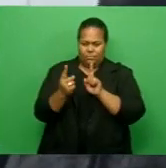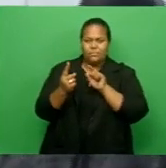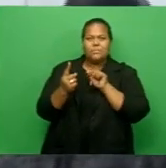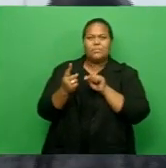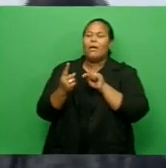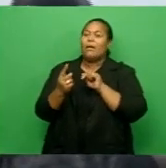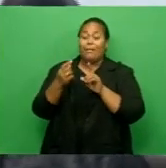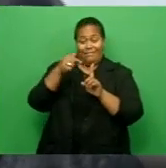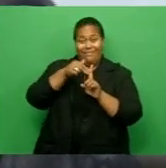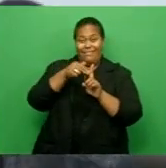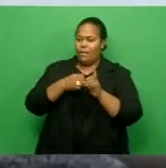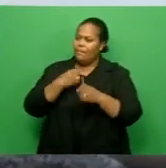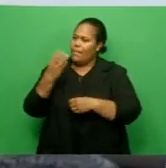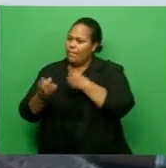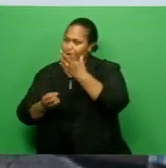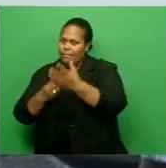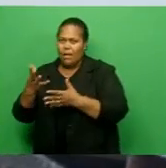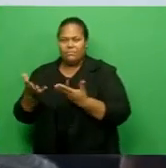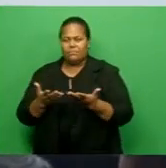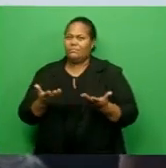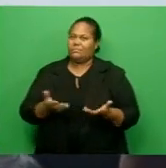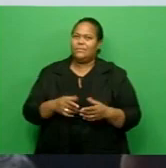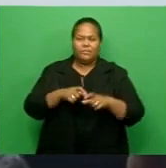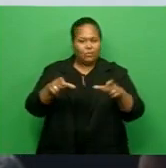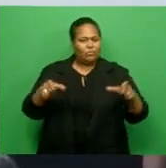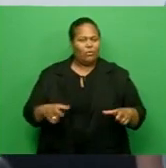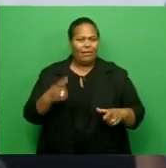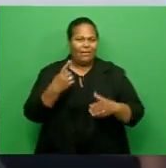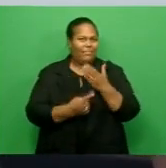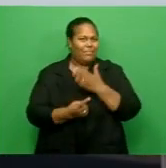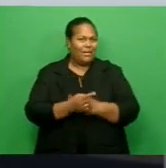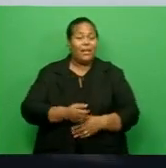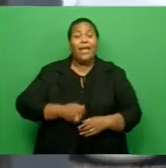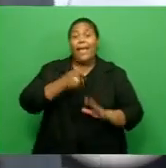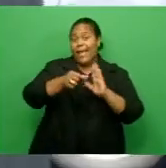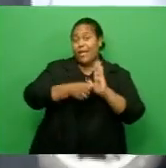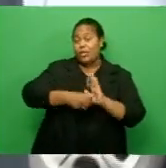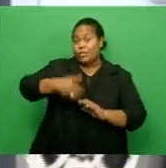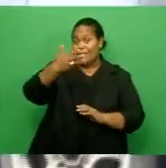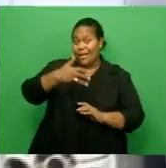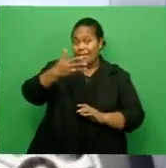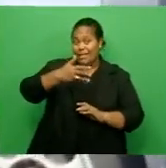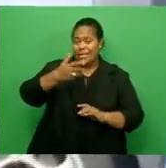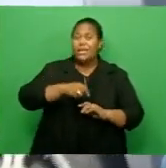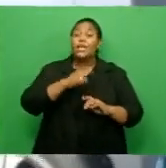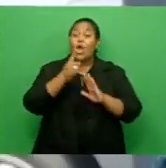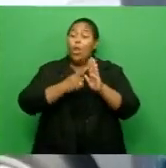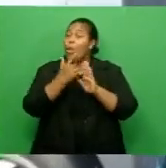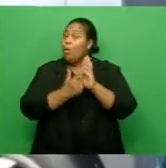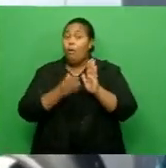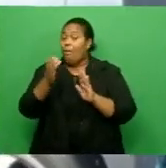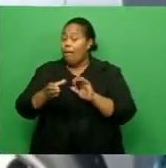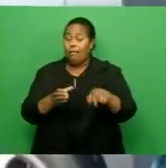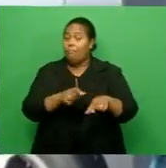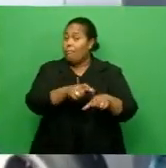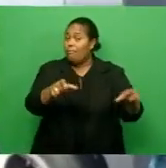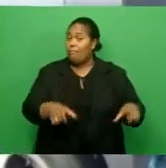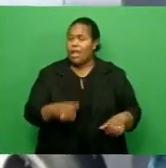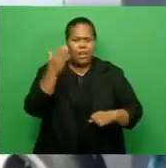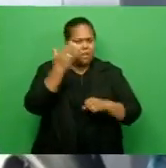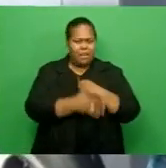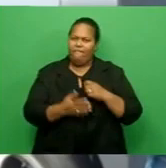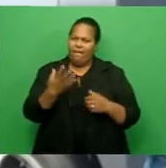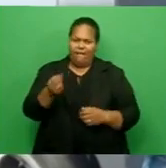against the tournament director's decision or sanction. The 19-year-old argues the judicial officer did not have the authority or